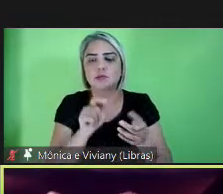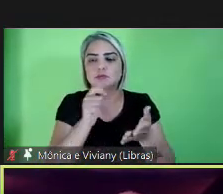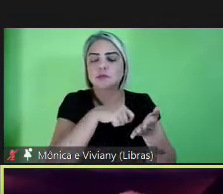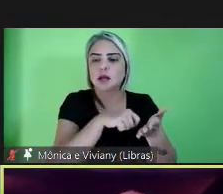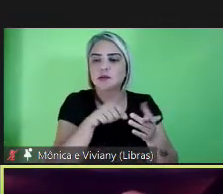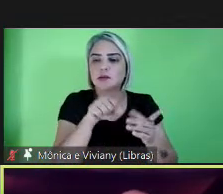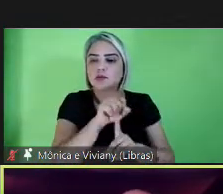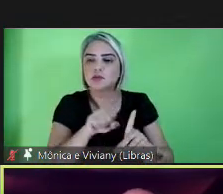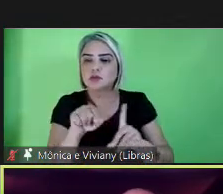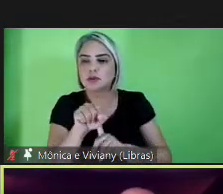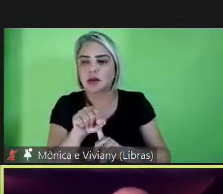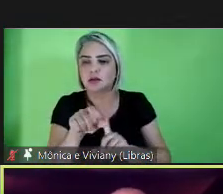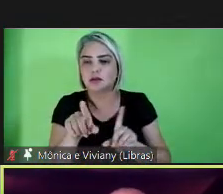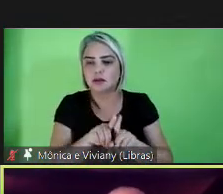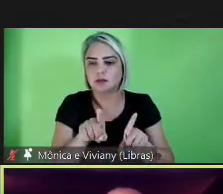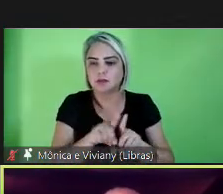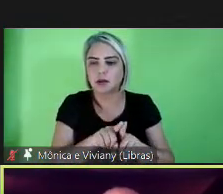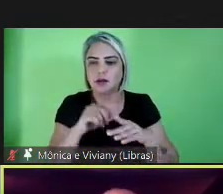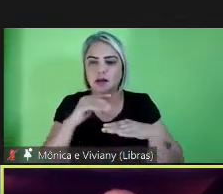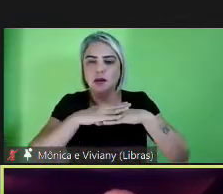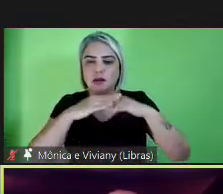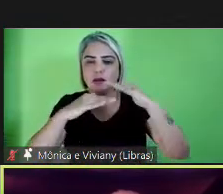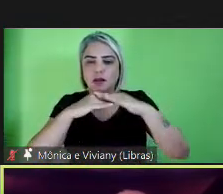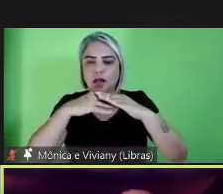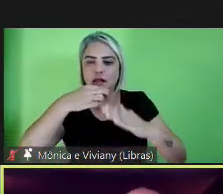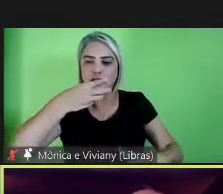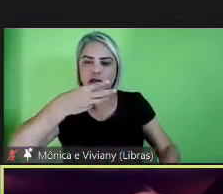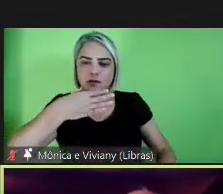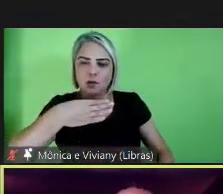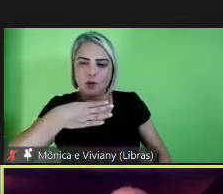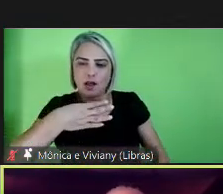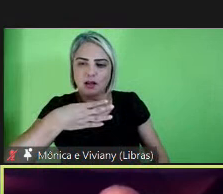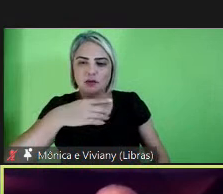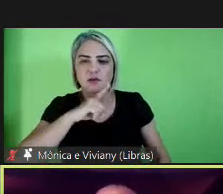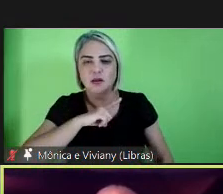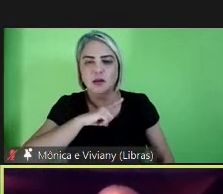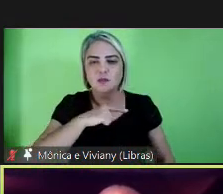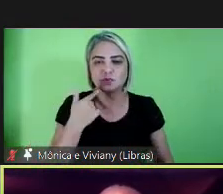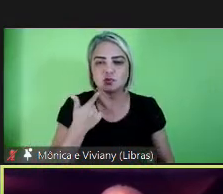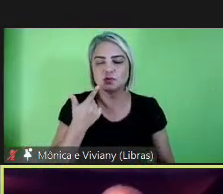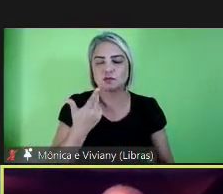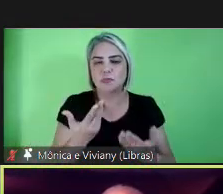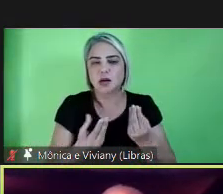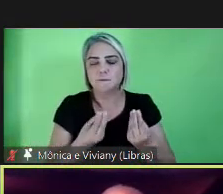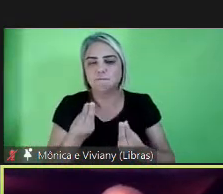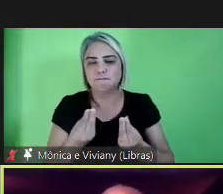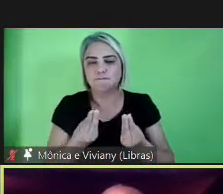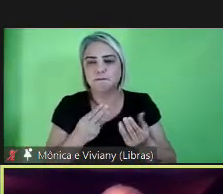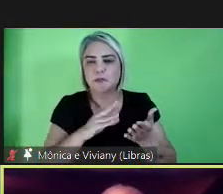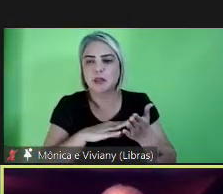3 and tier 4, where we have a more medicalized version of intervention.